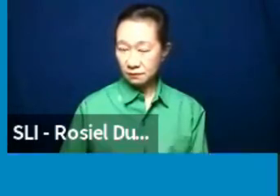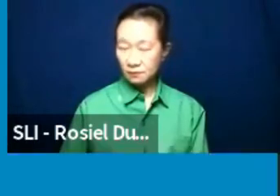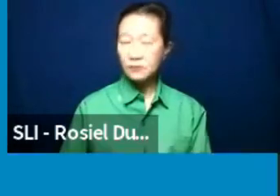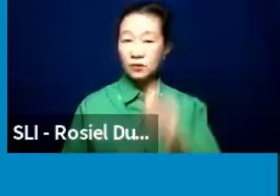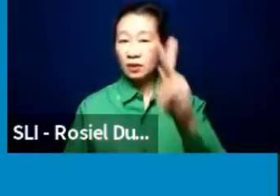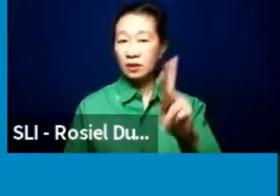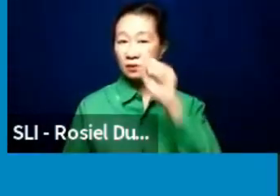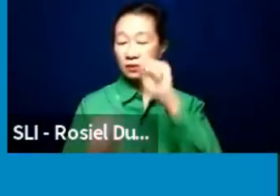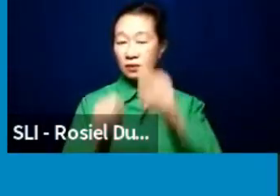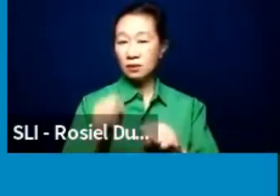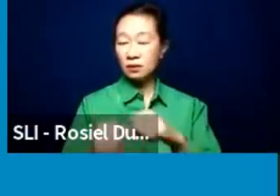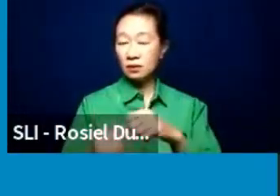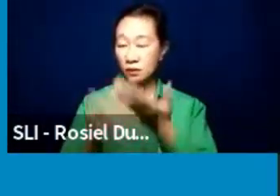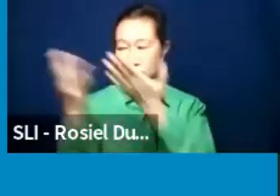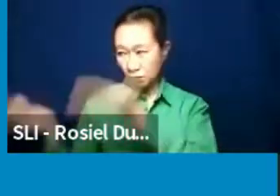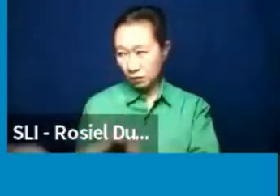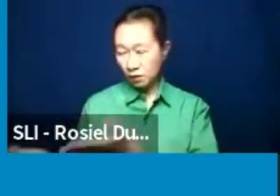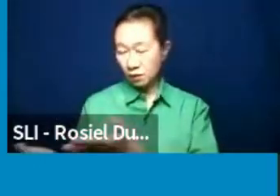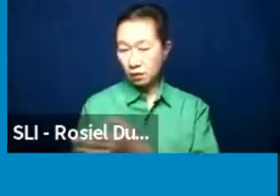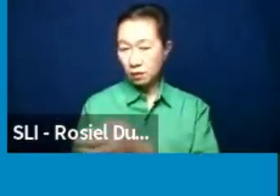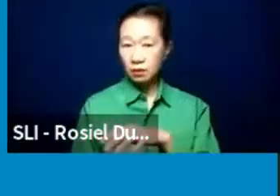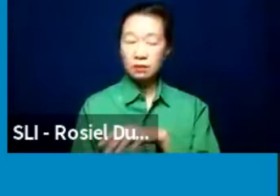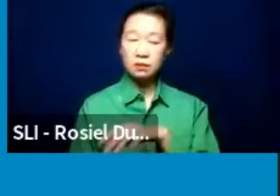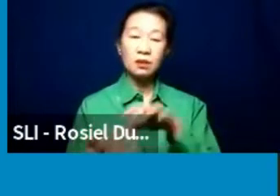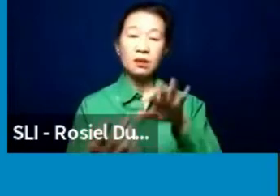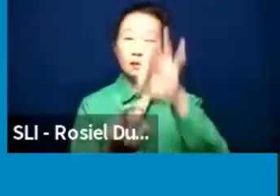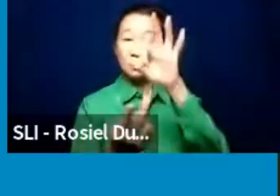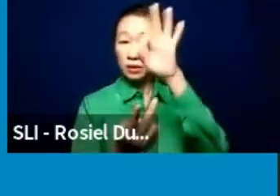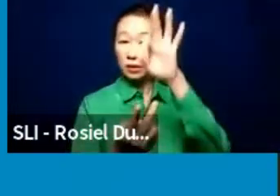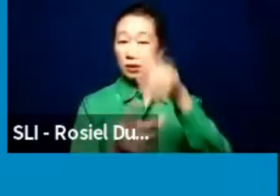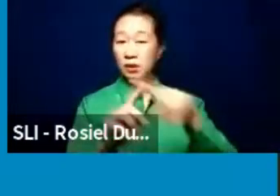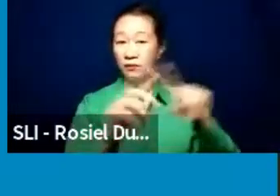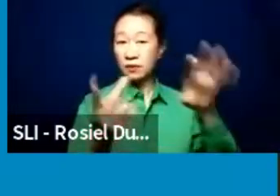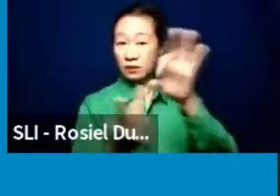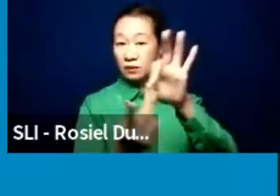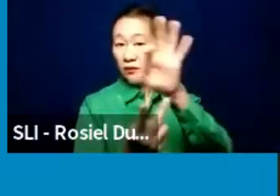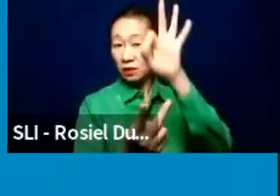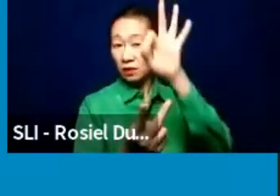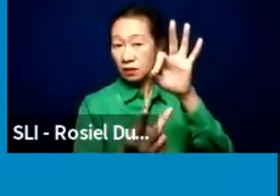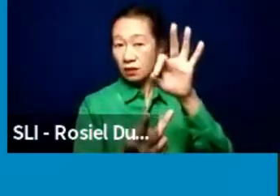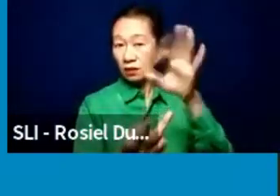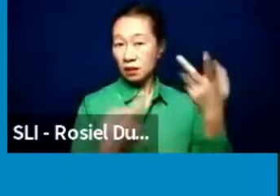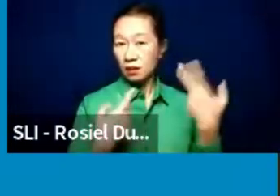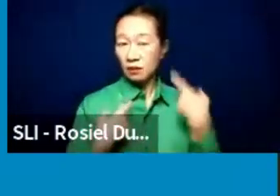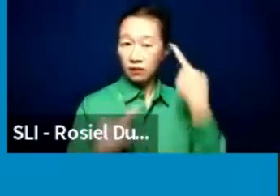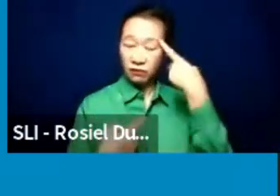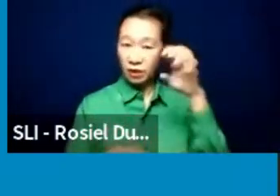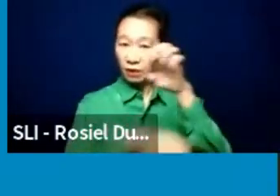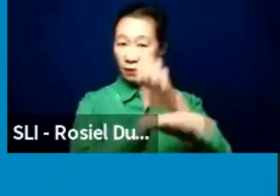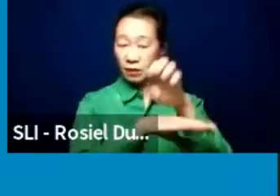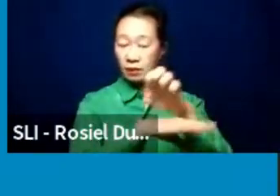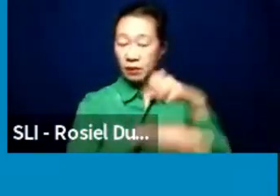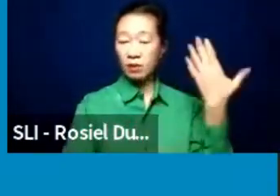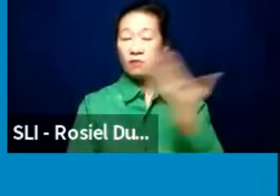Okay, so those are now the options. No, those are different options that we have for the employment of